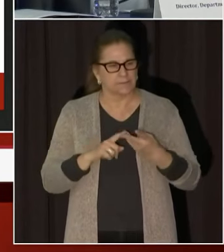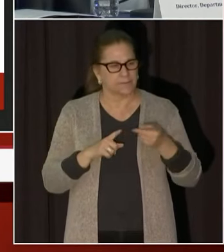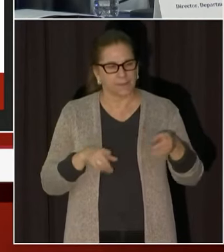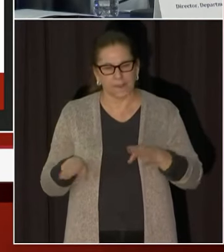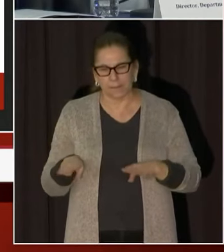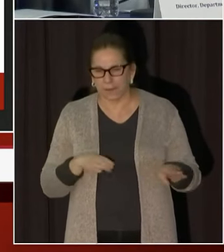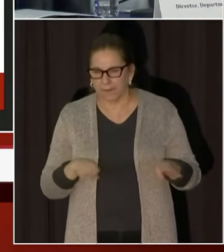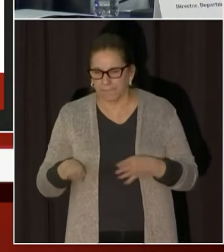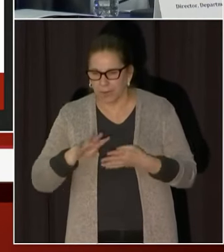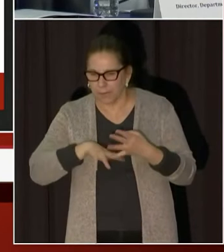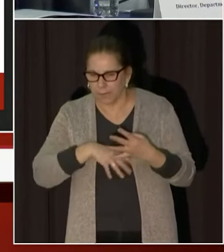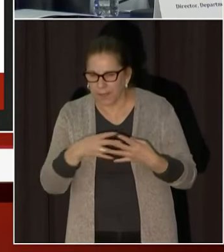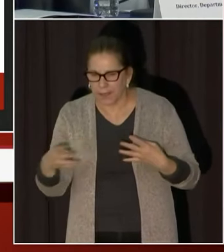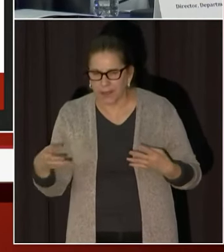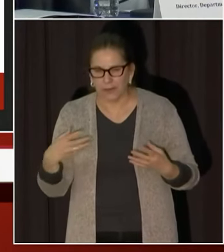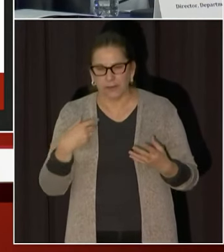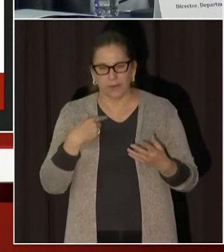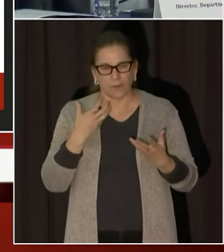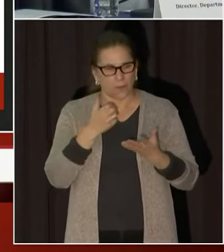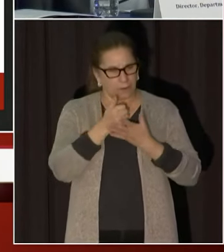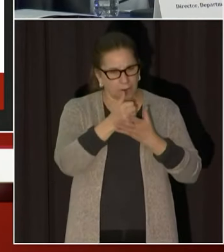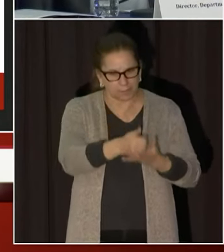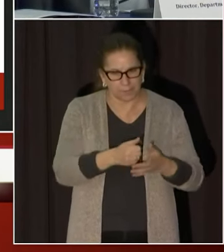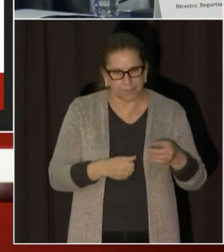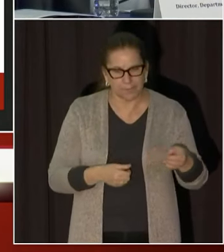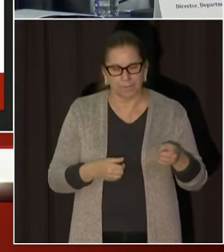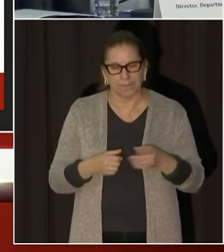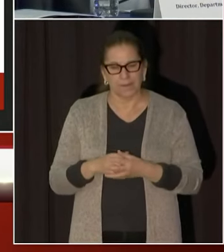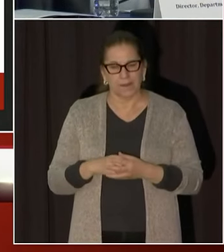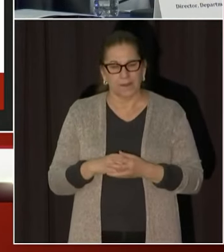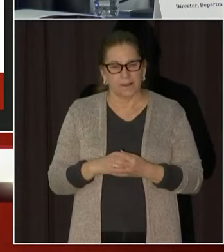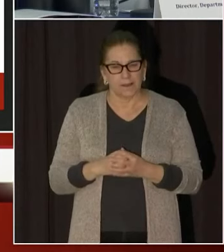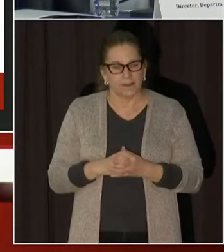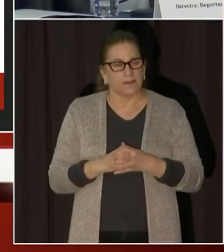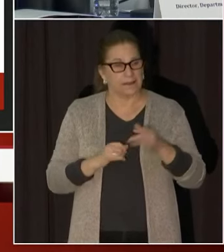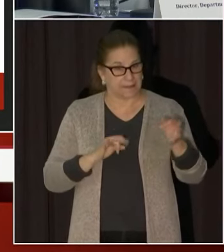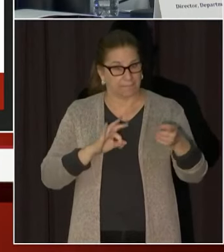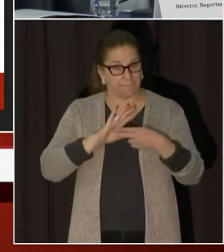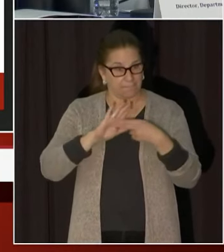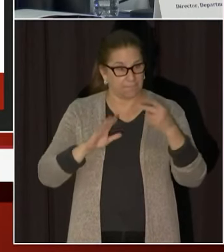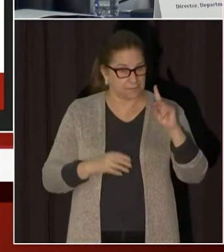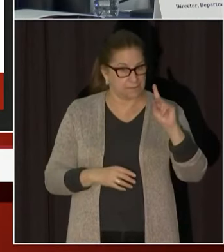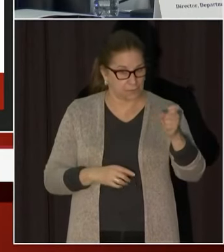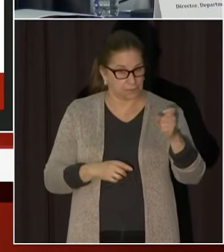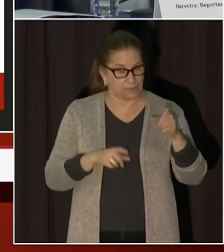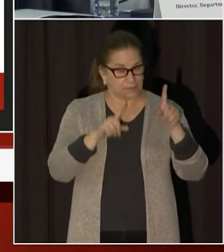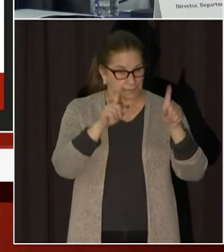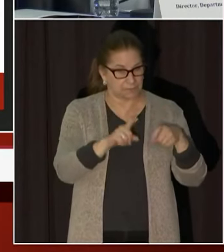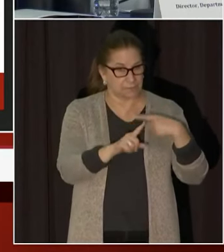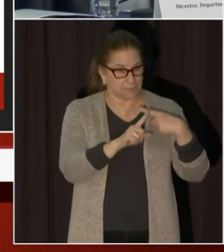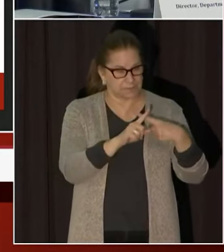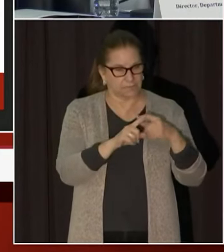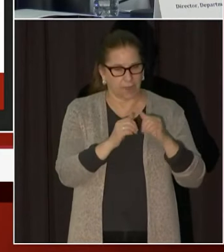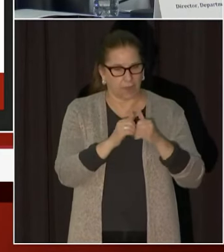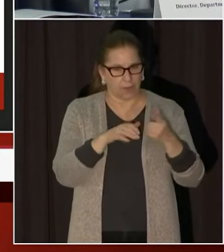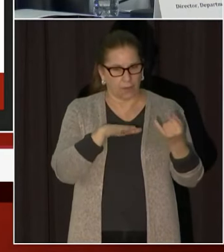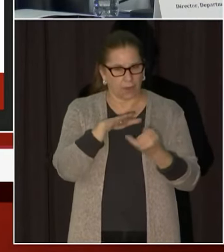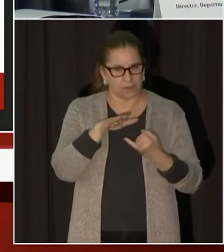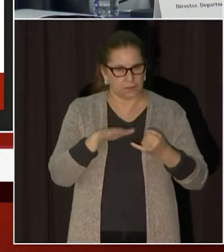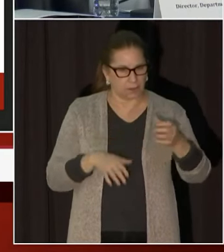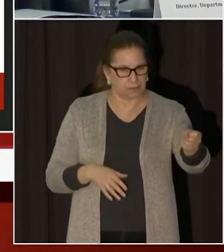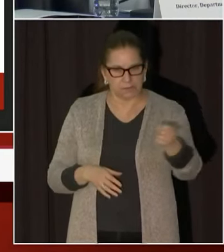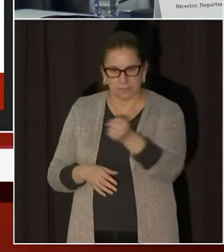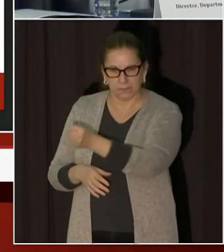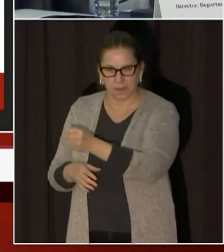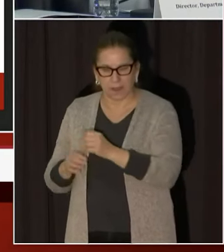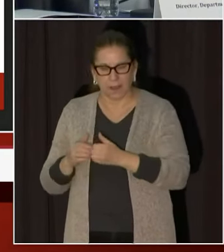with individuals once they are diagnosed being isolated in the household to reduce the likelihood of